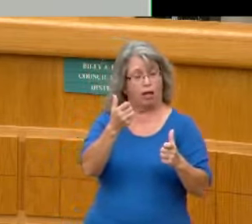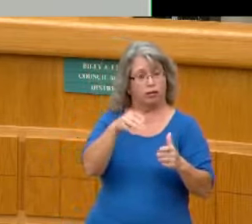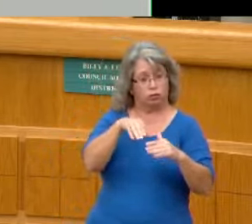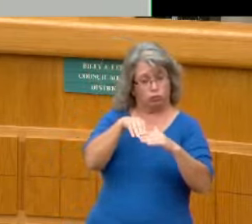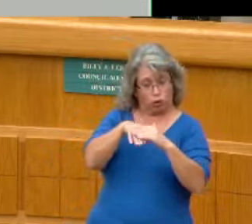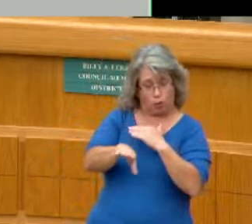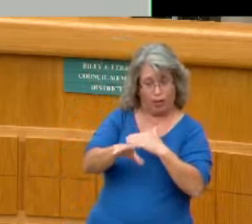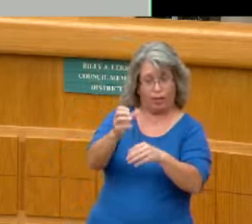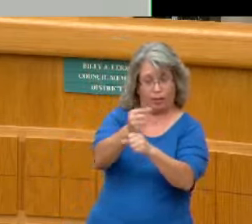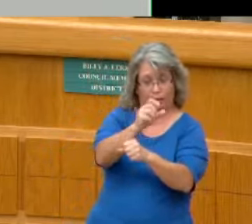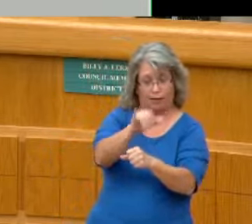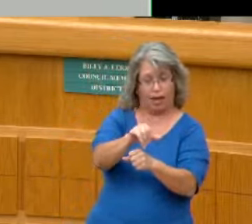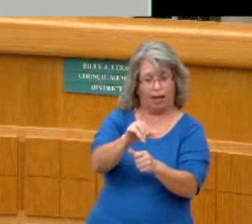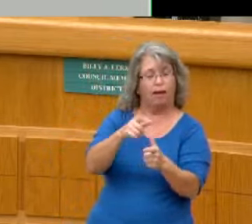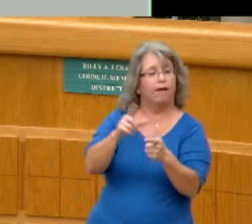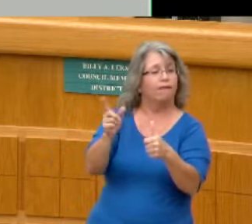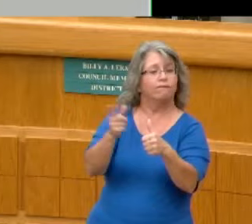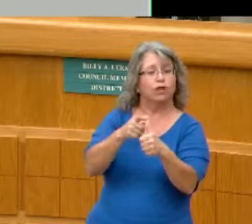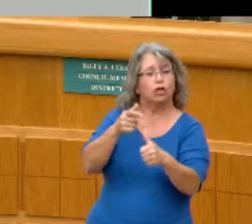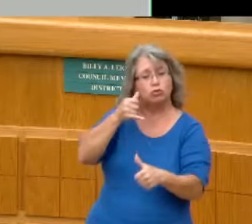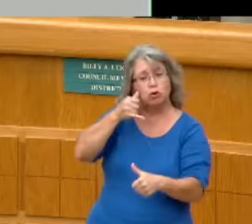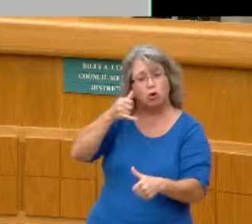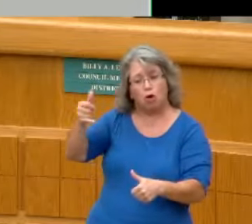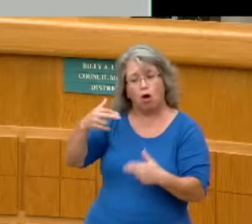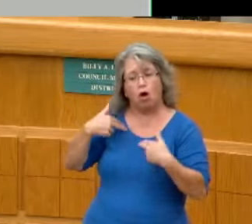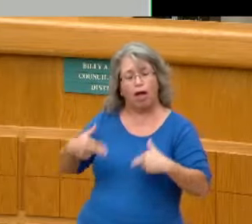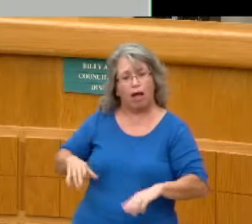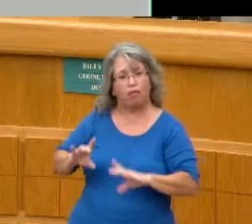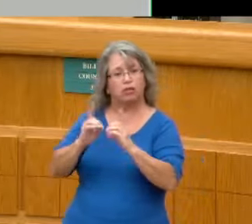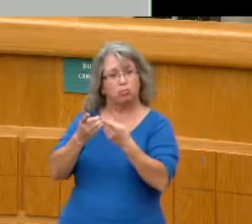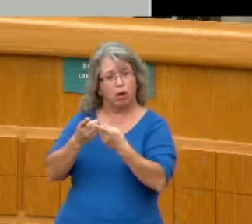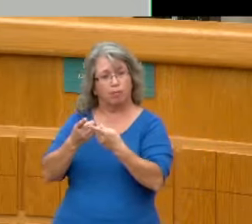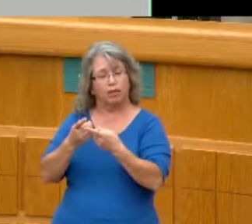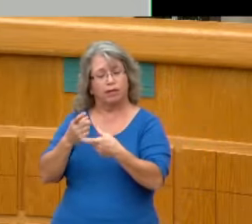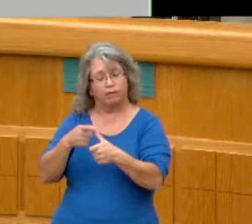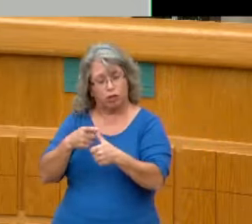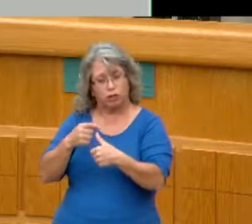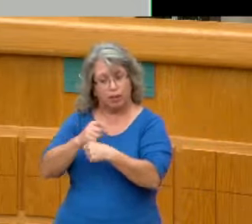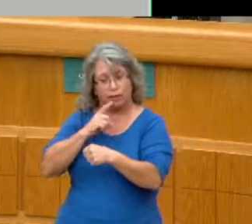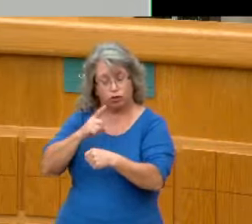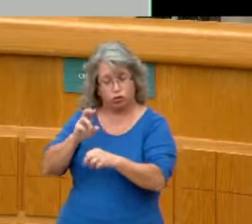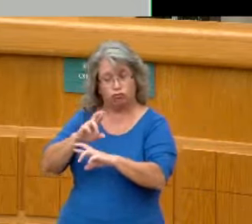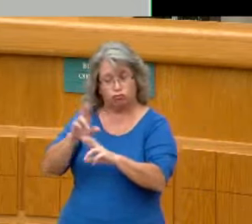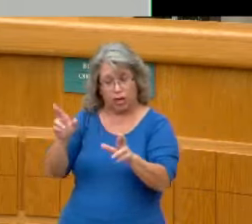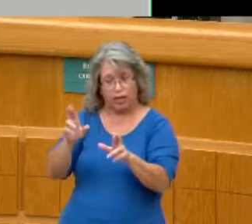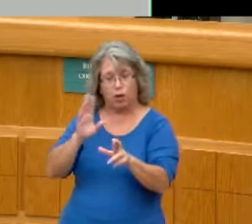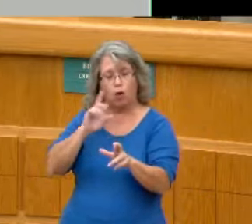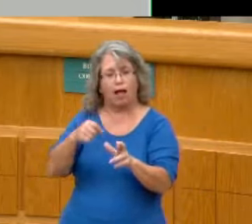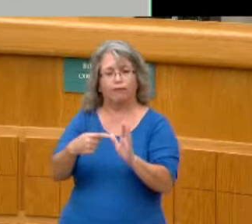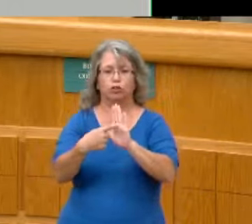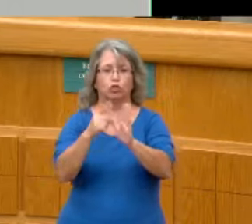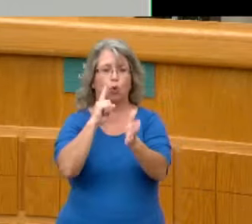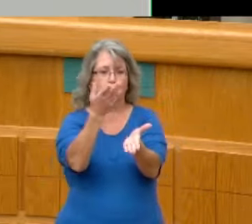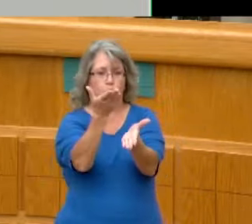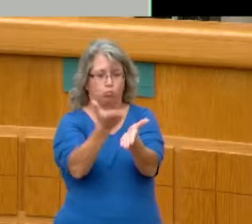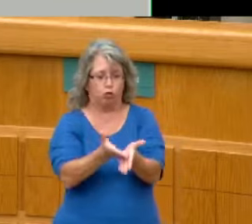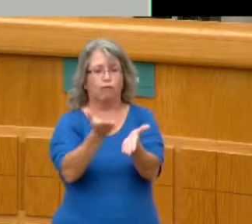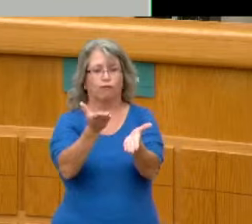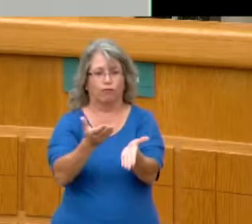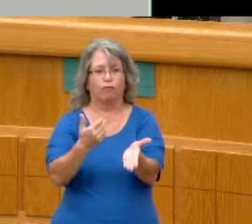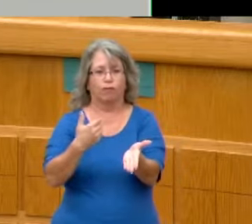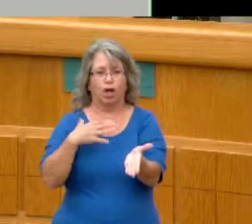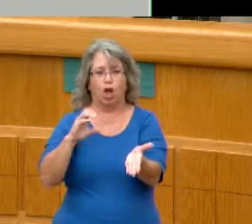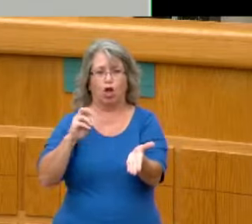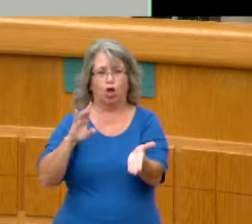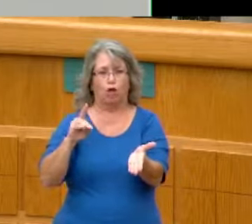health department first. To make sure that they're ready for you, and you're gonna need some sort of proof that you're COVID positive. Once you end up in